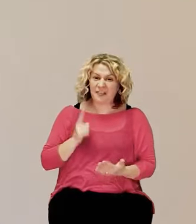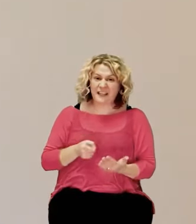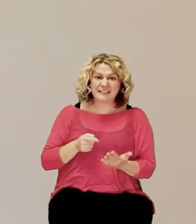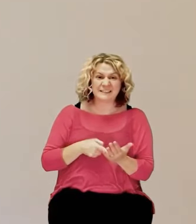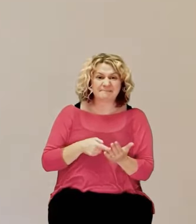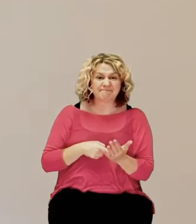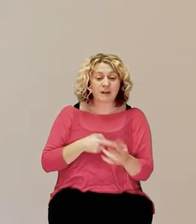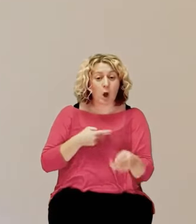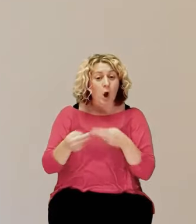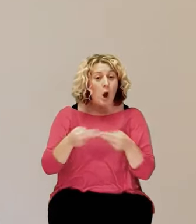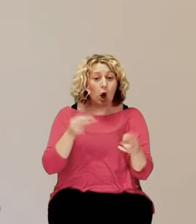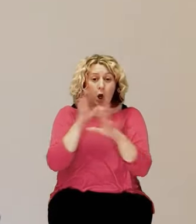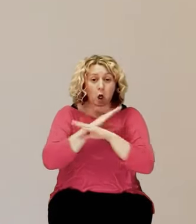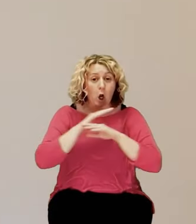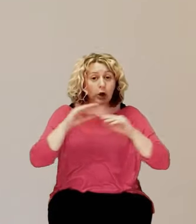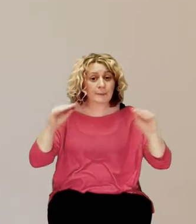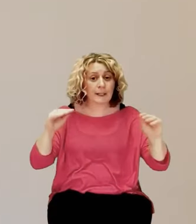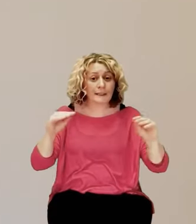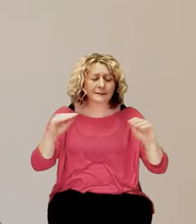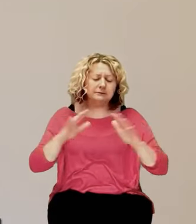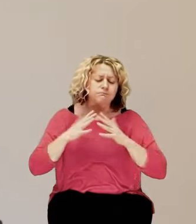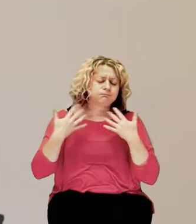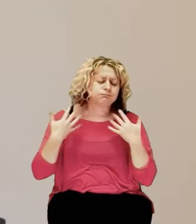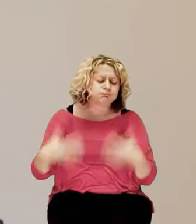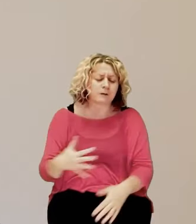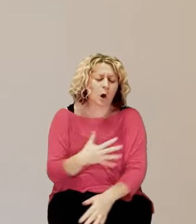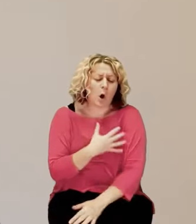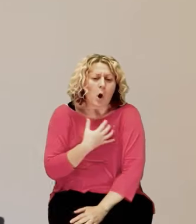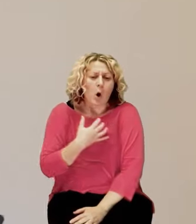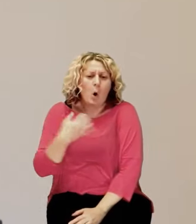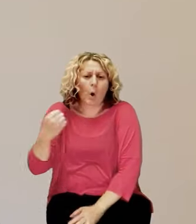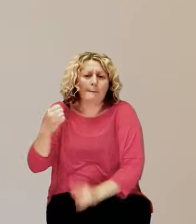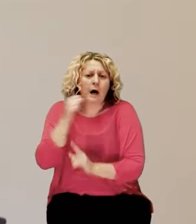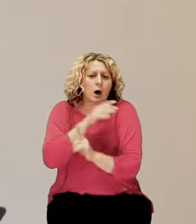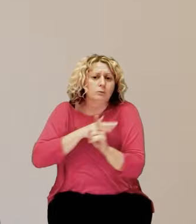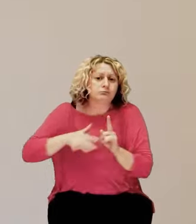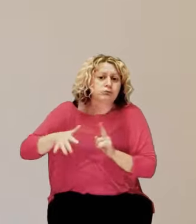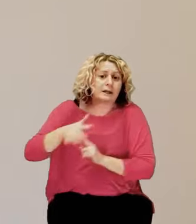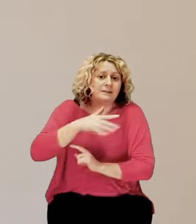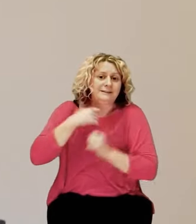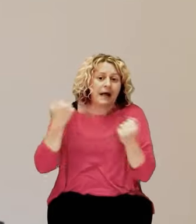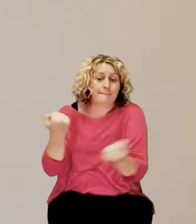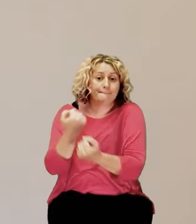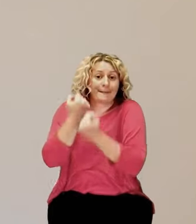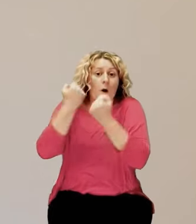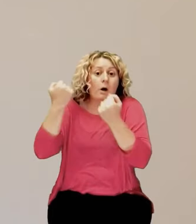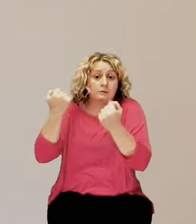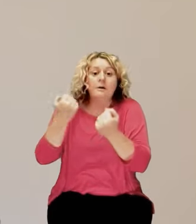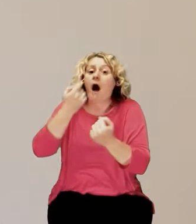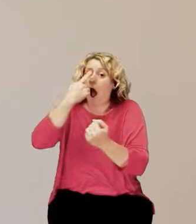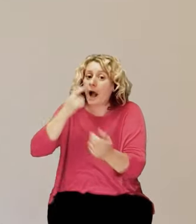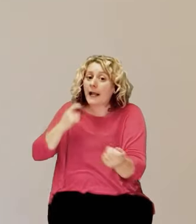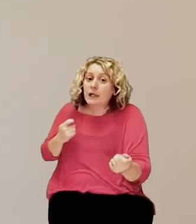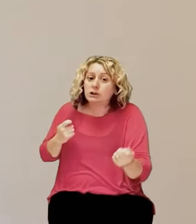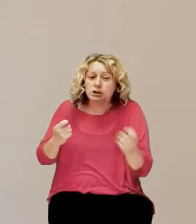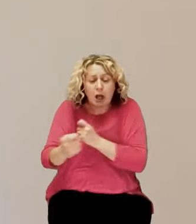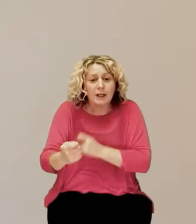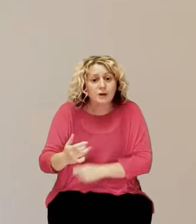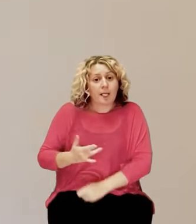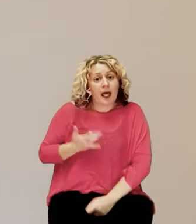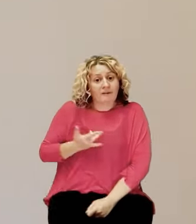and presence and power. And this is what changes the life of a person who knows Christ